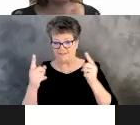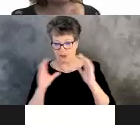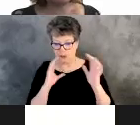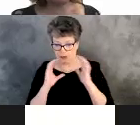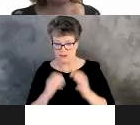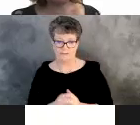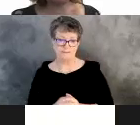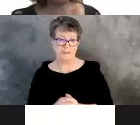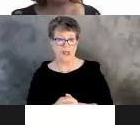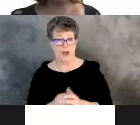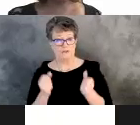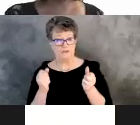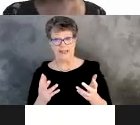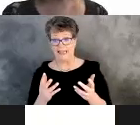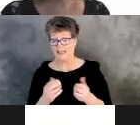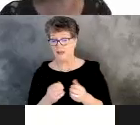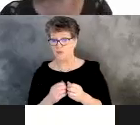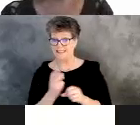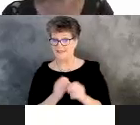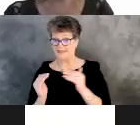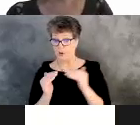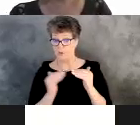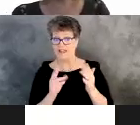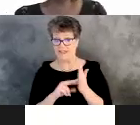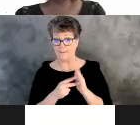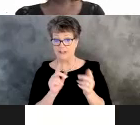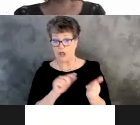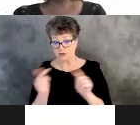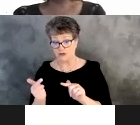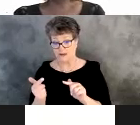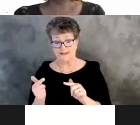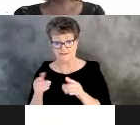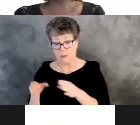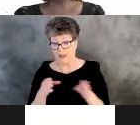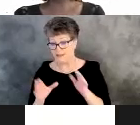many, receiving equivalent services means alternative modes of communication.